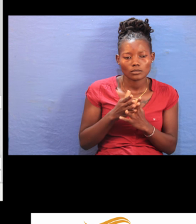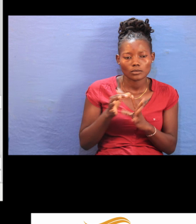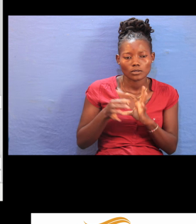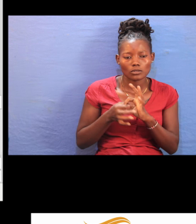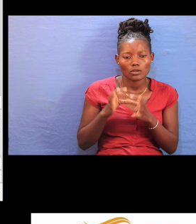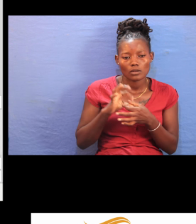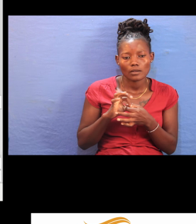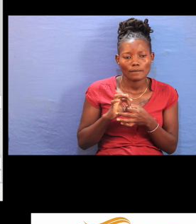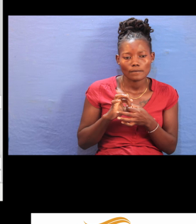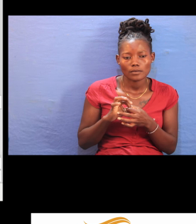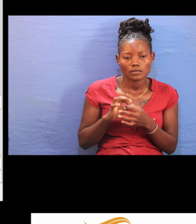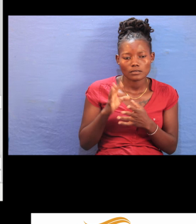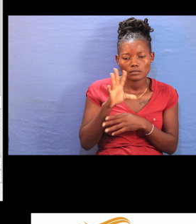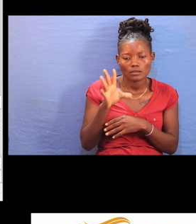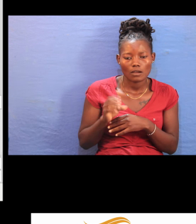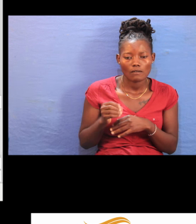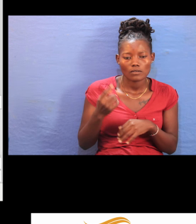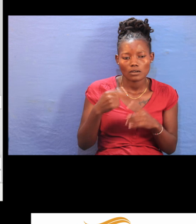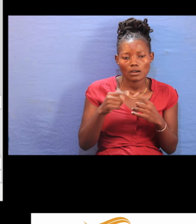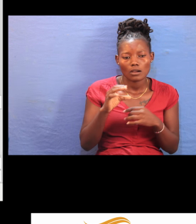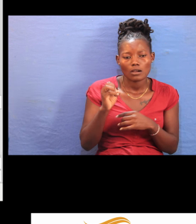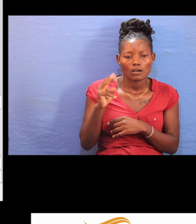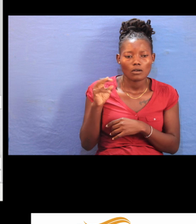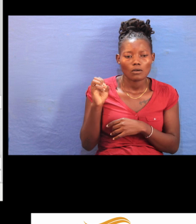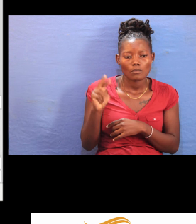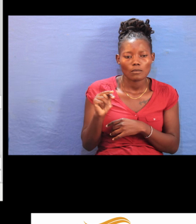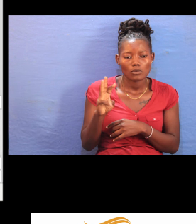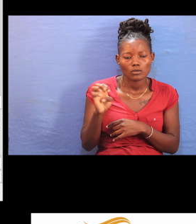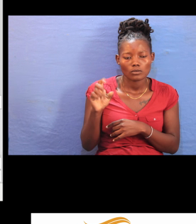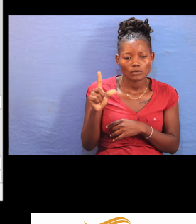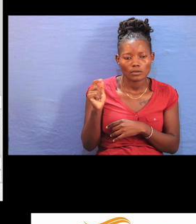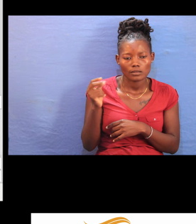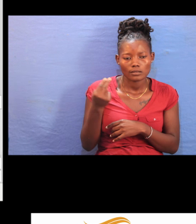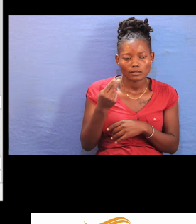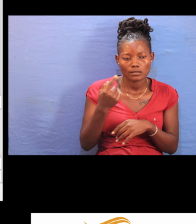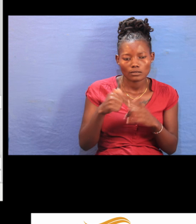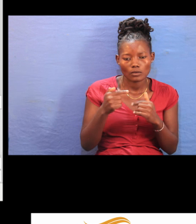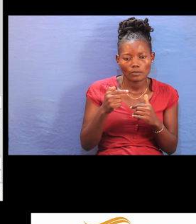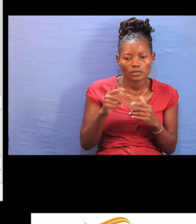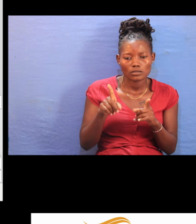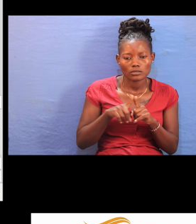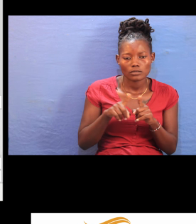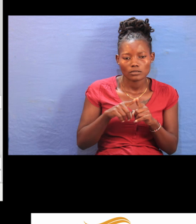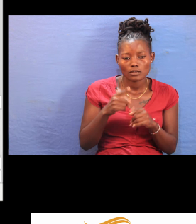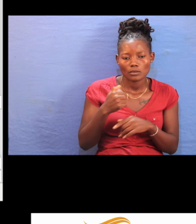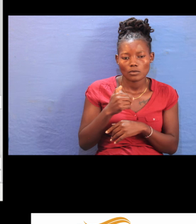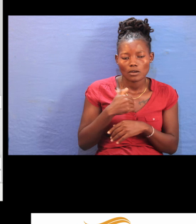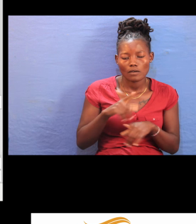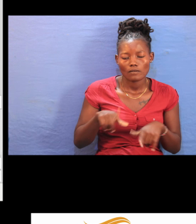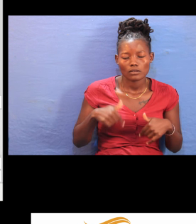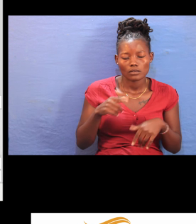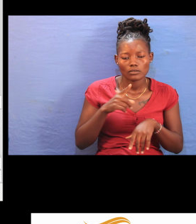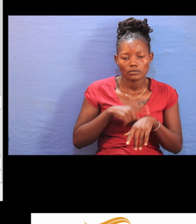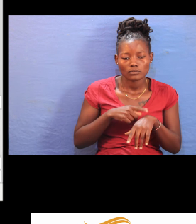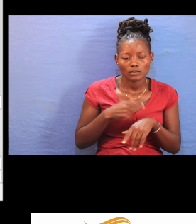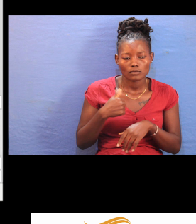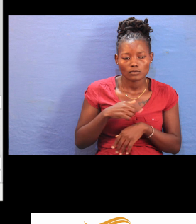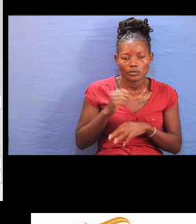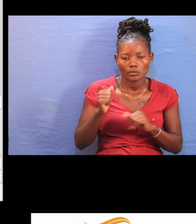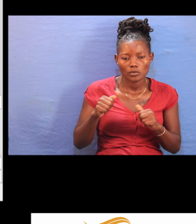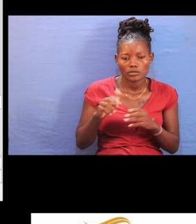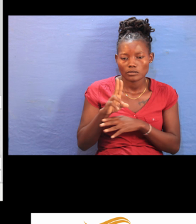between African Games or Commonwealth Games. We can look at that as well, or over a lifetime there. So we can